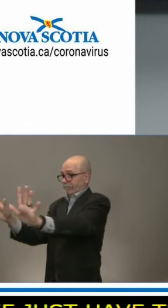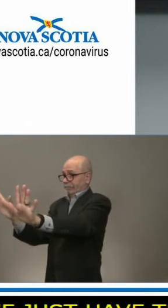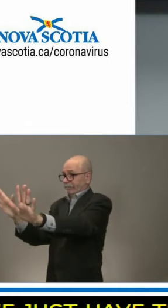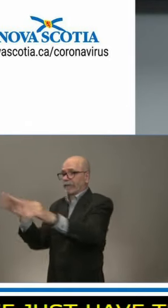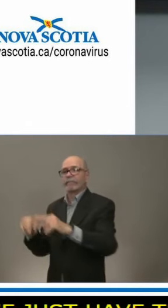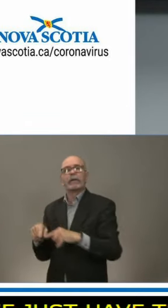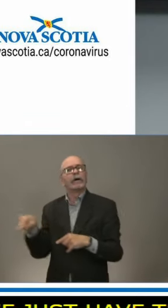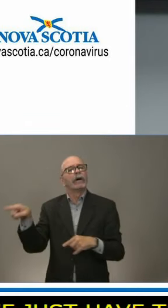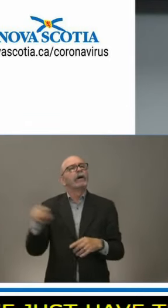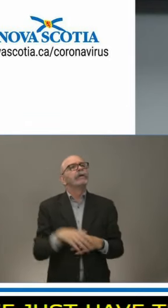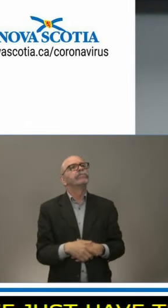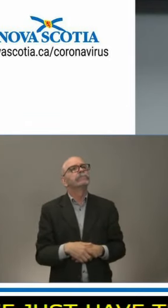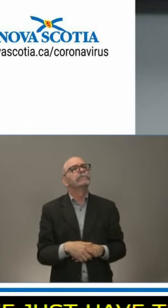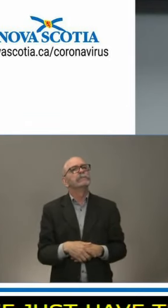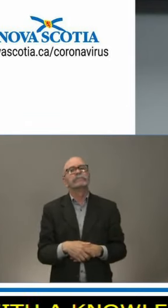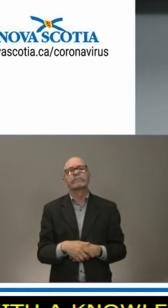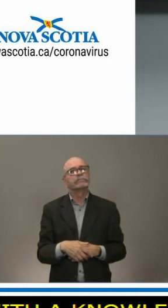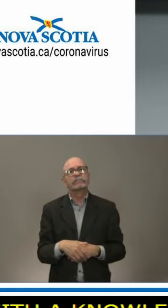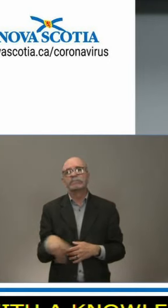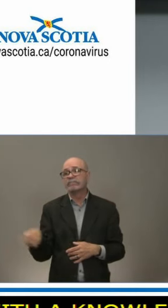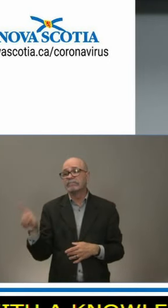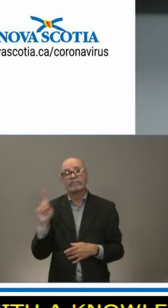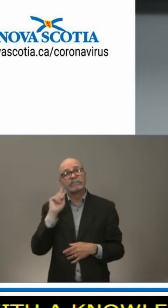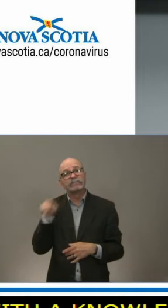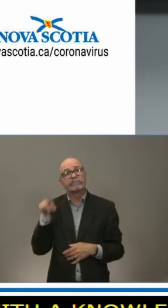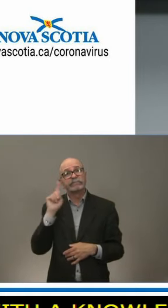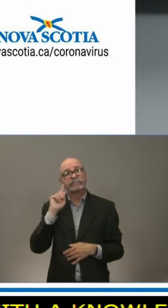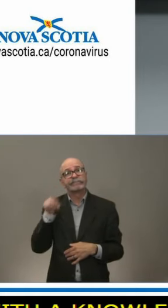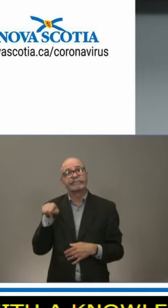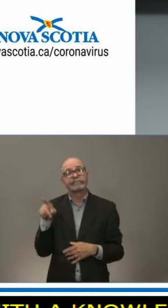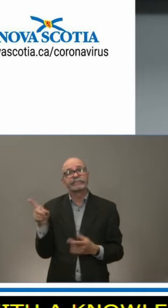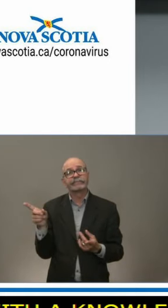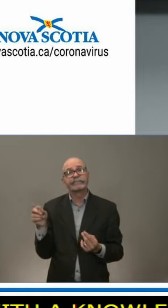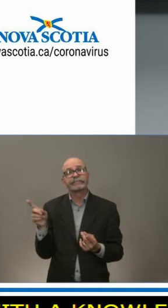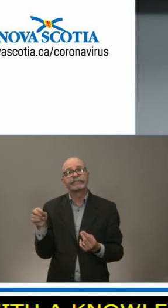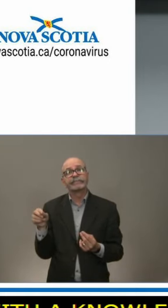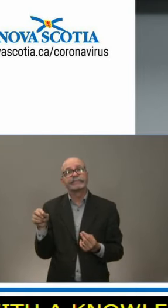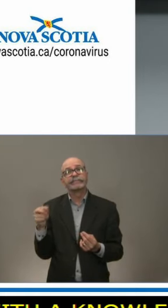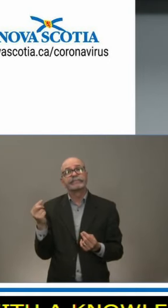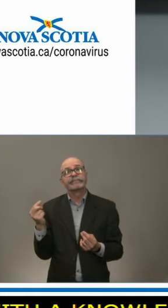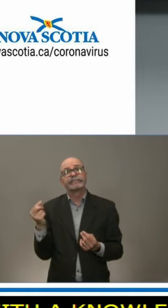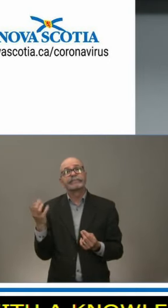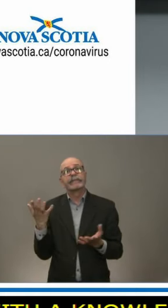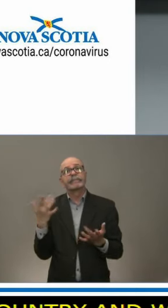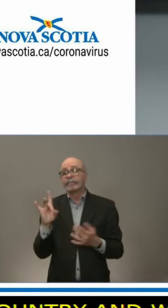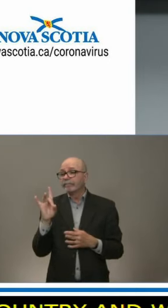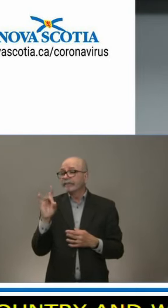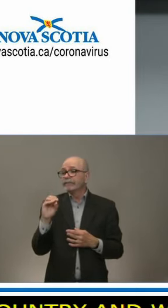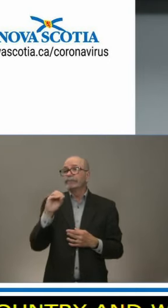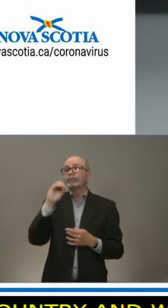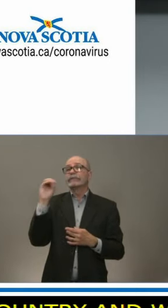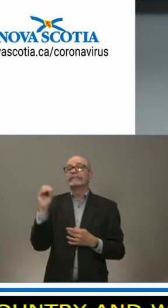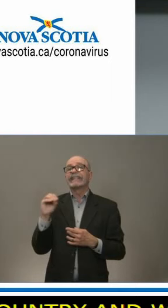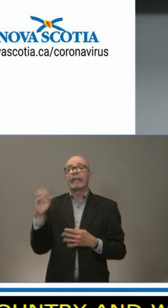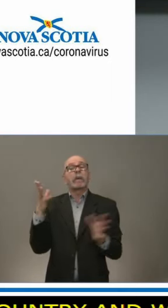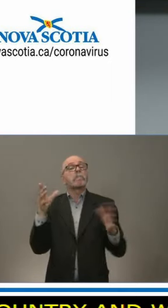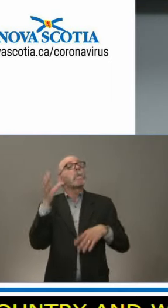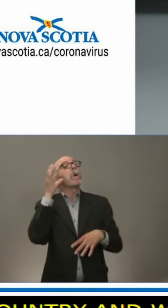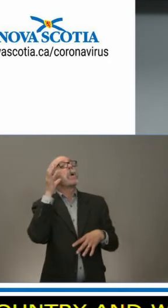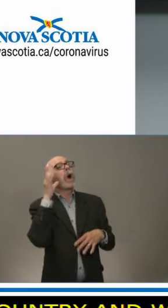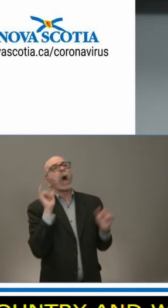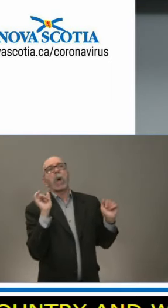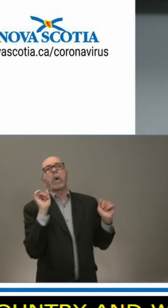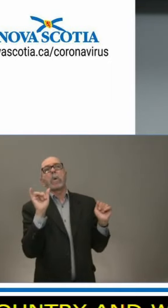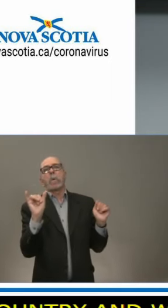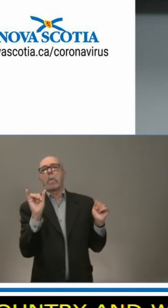stay clamped down and we have that minimum of 80%, hopefully a lot more than that, doing what's necessary, we will